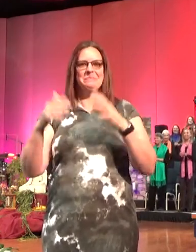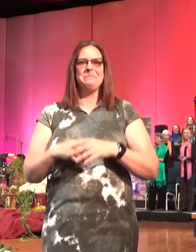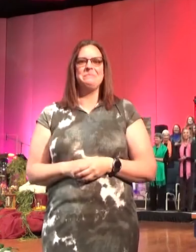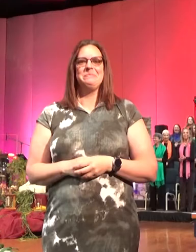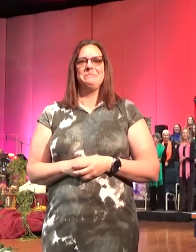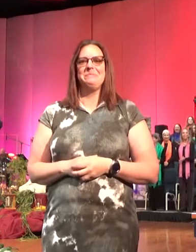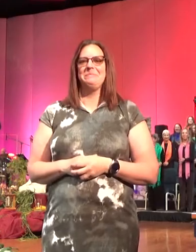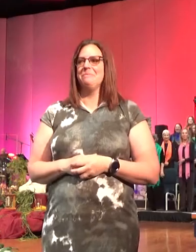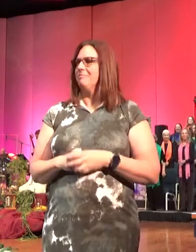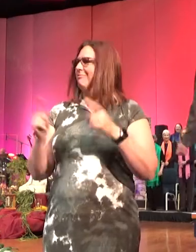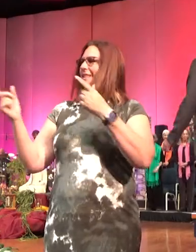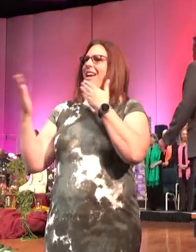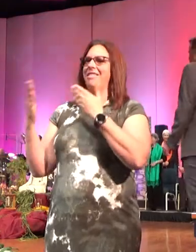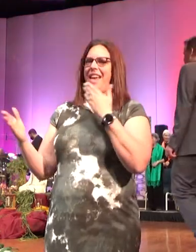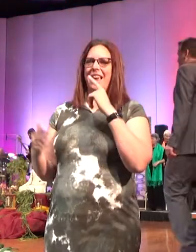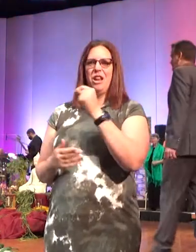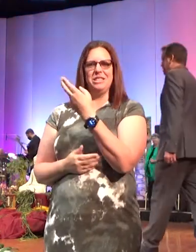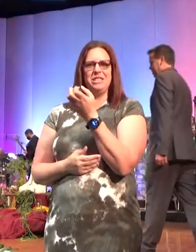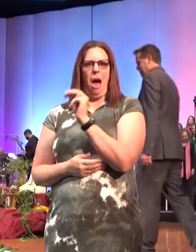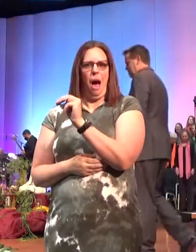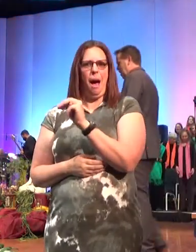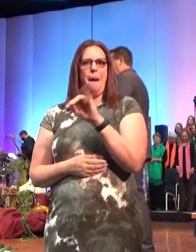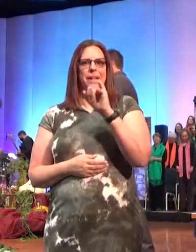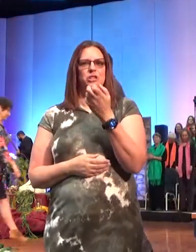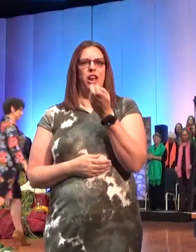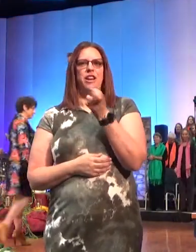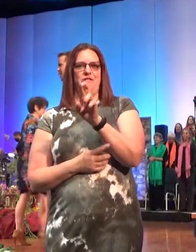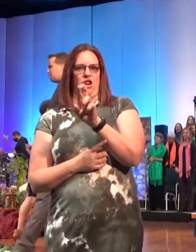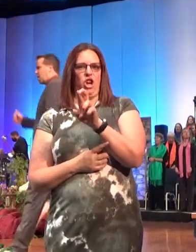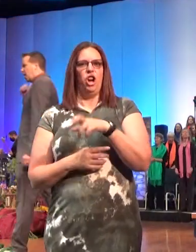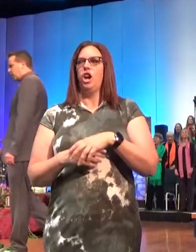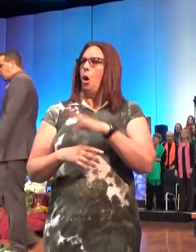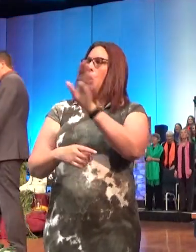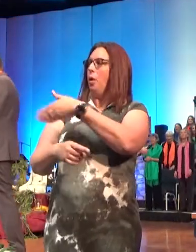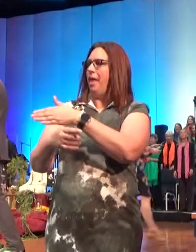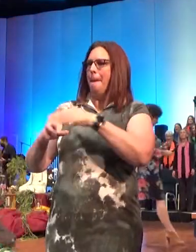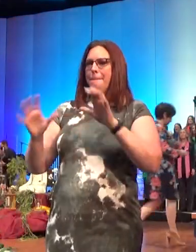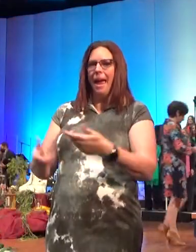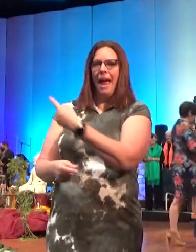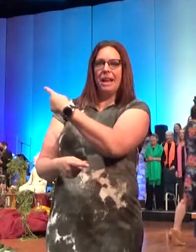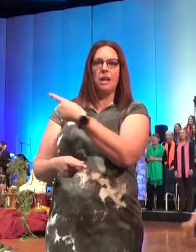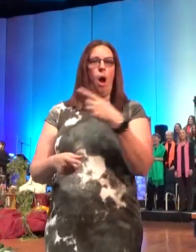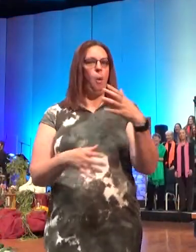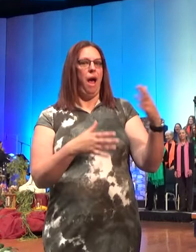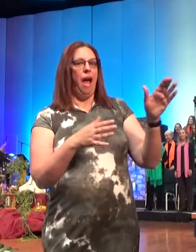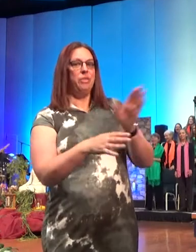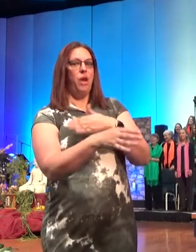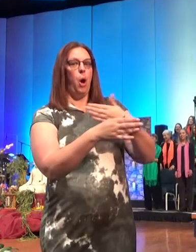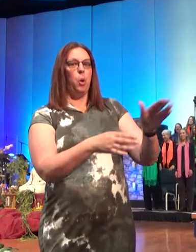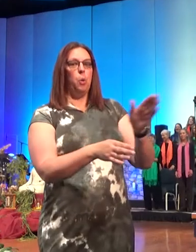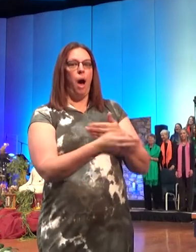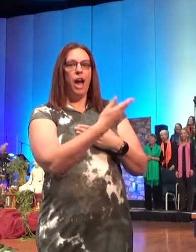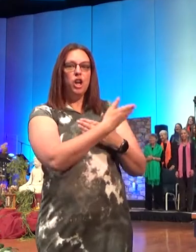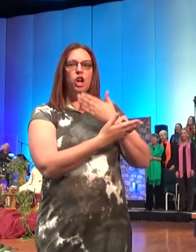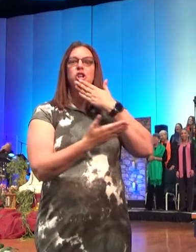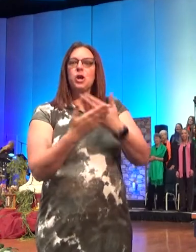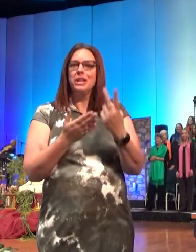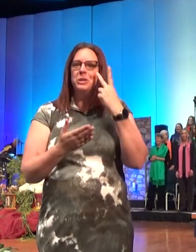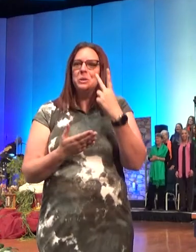Thank you, Tom Litch, Jennifer Burnett, Mile High Band, Mile High Choir. So good to see them this morning.